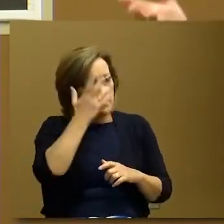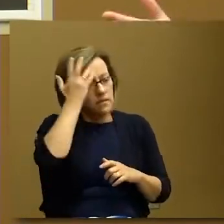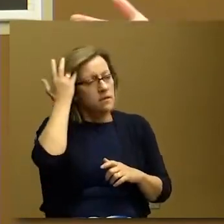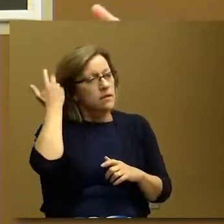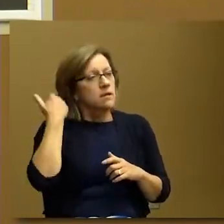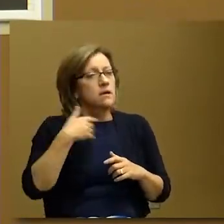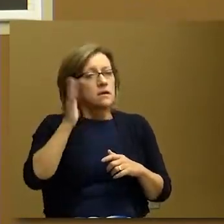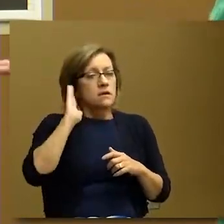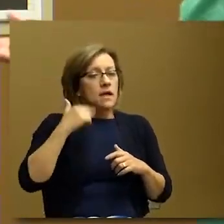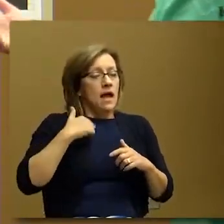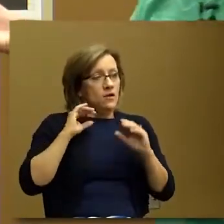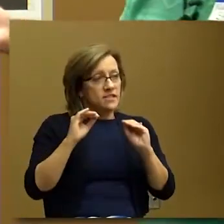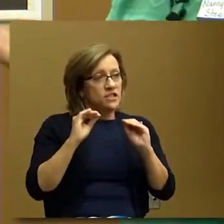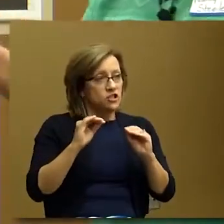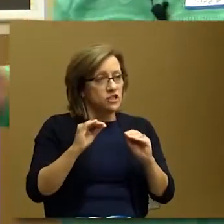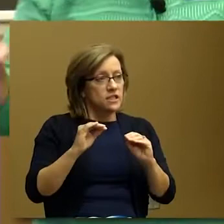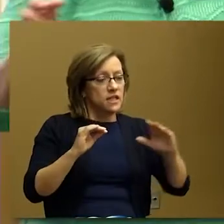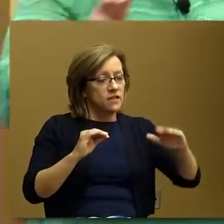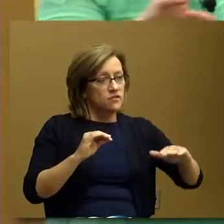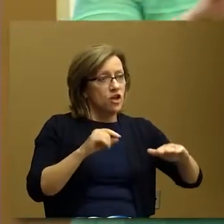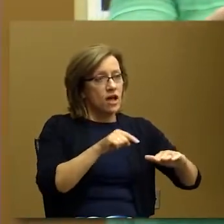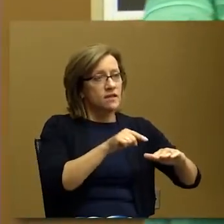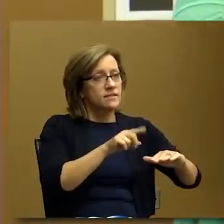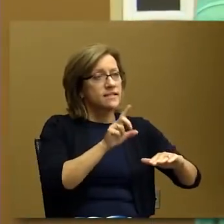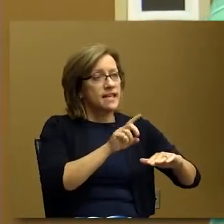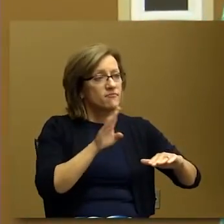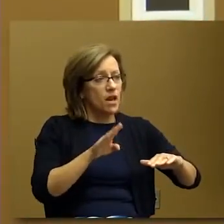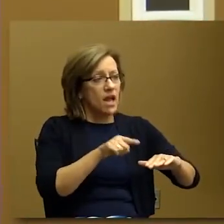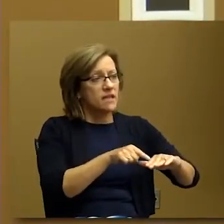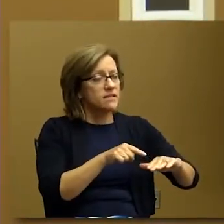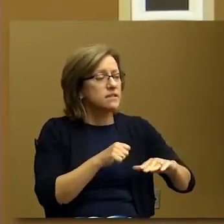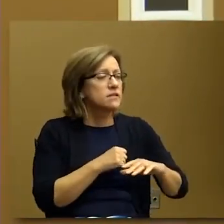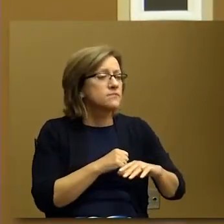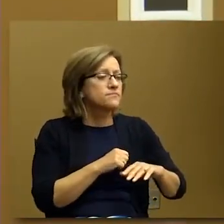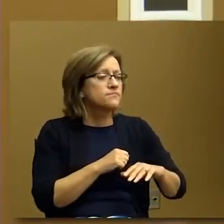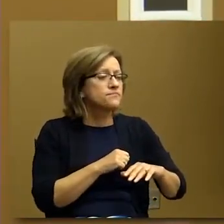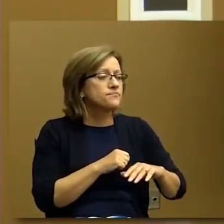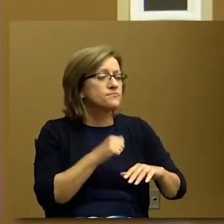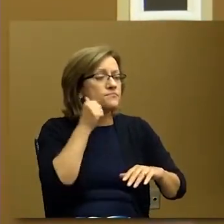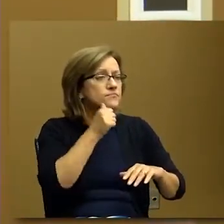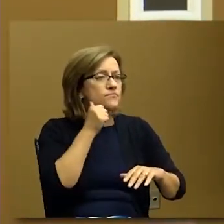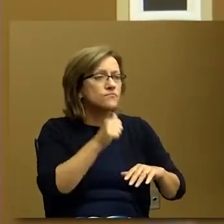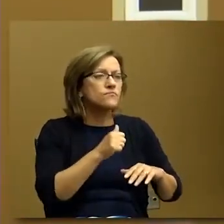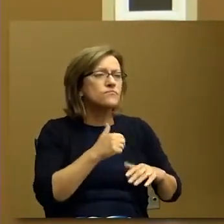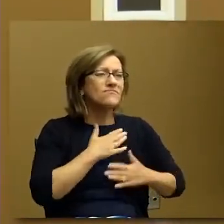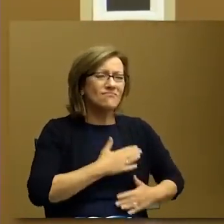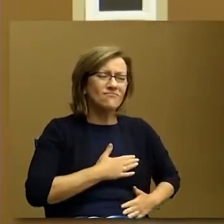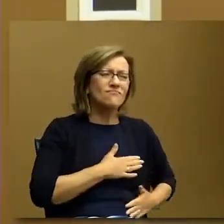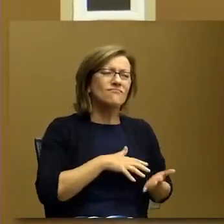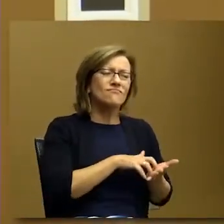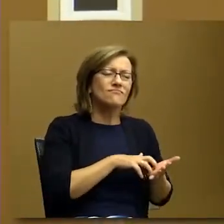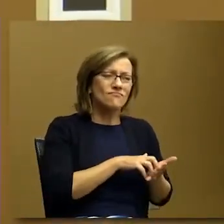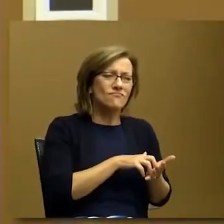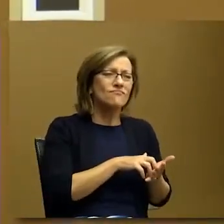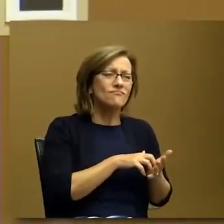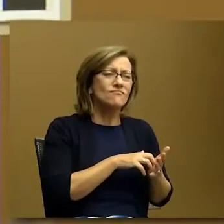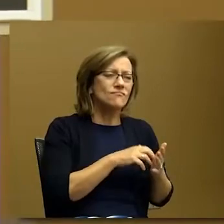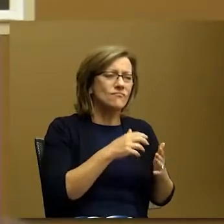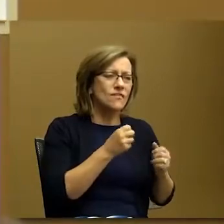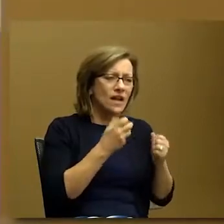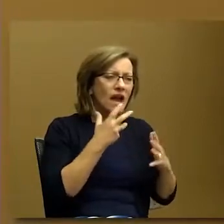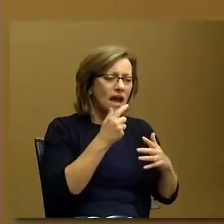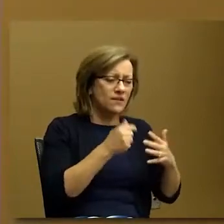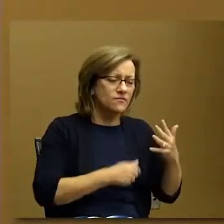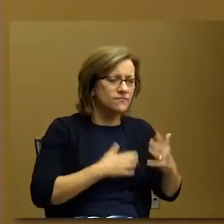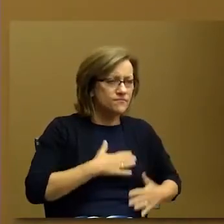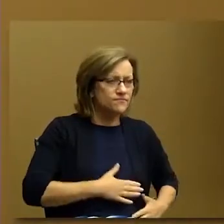a deaf-blind child that would go, she was medically fragile and started her instruction first